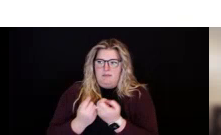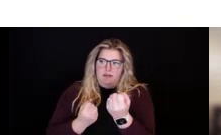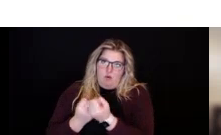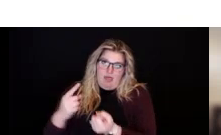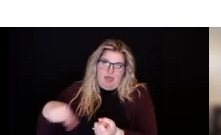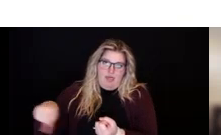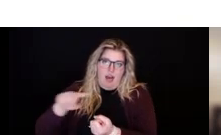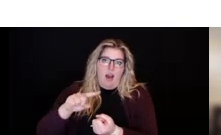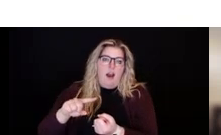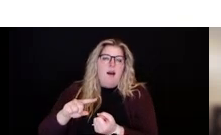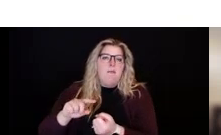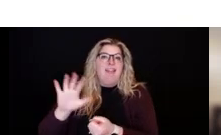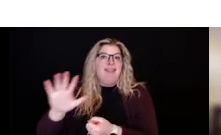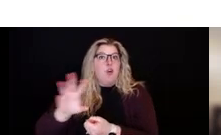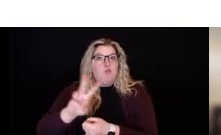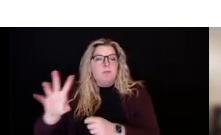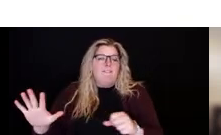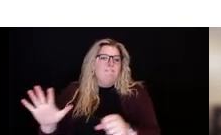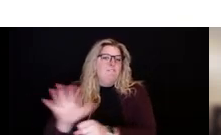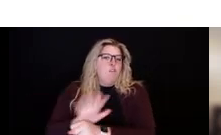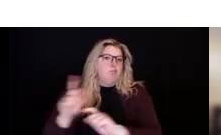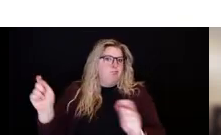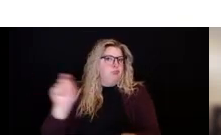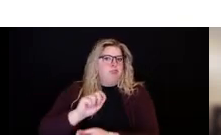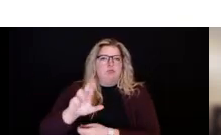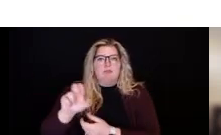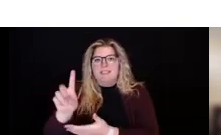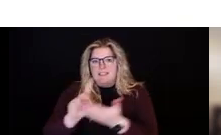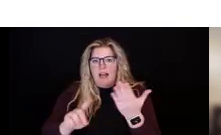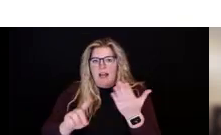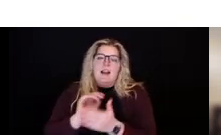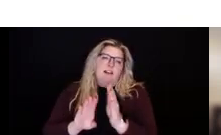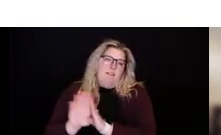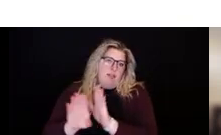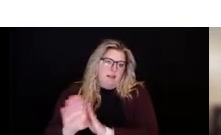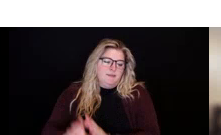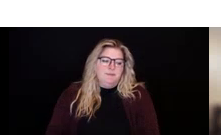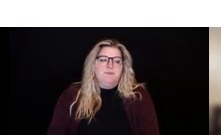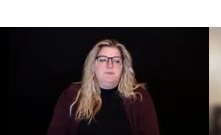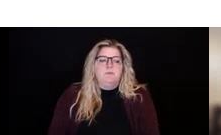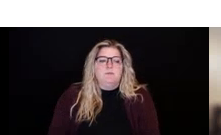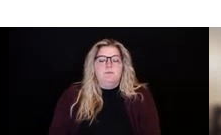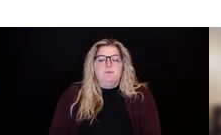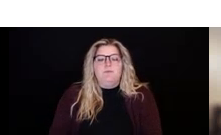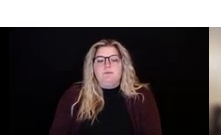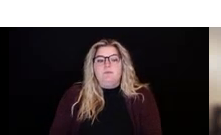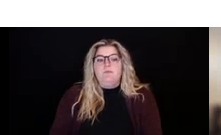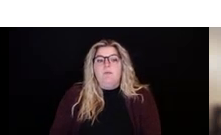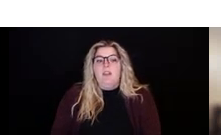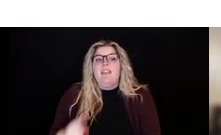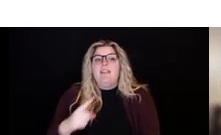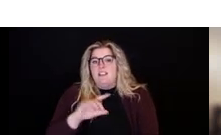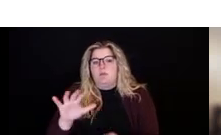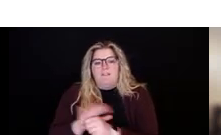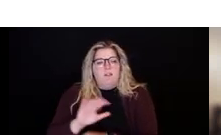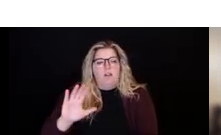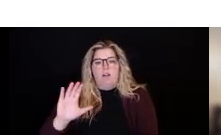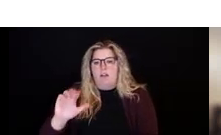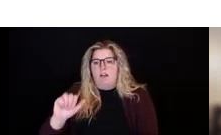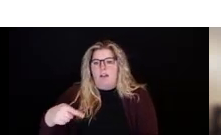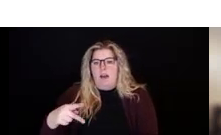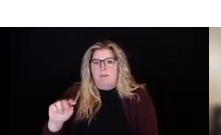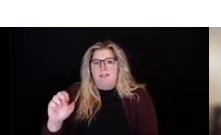full website redesign and subsequent development. This was a fully CapTech team, so a